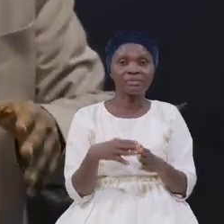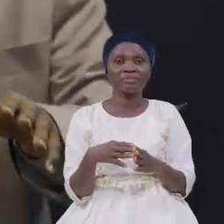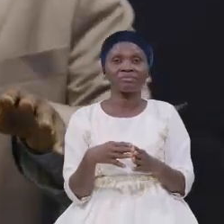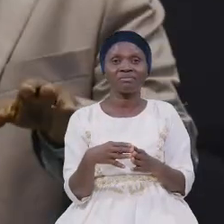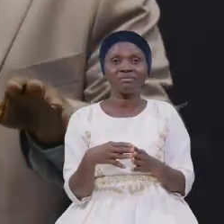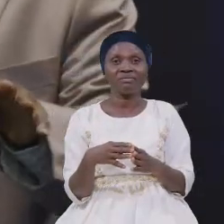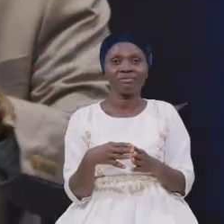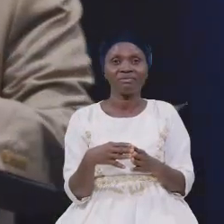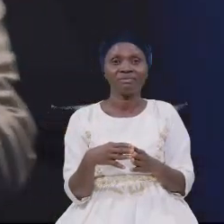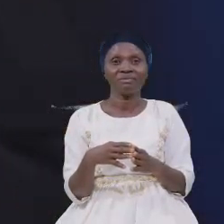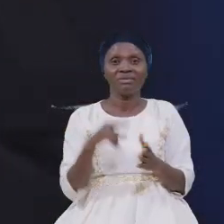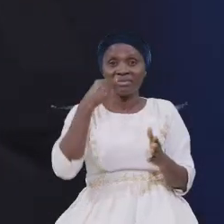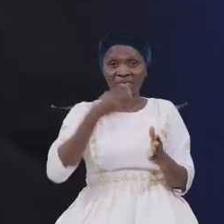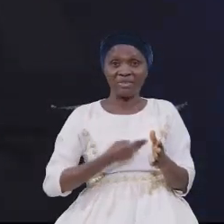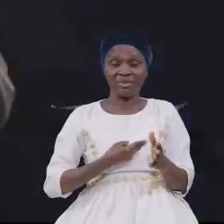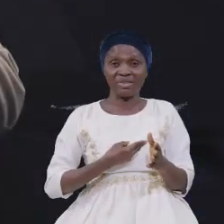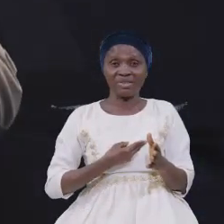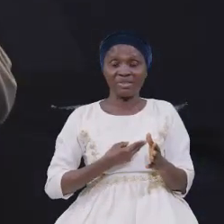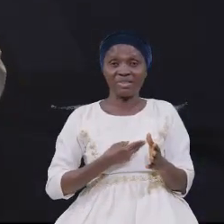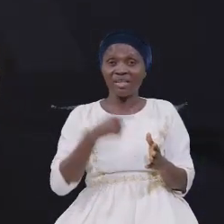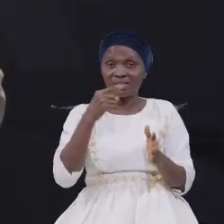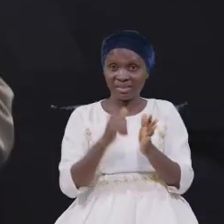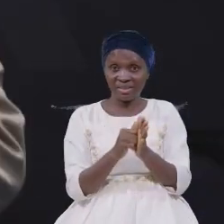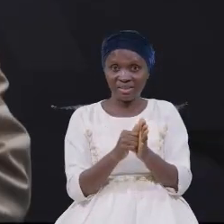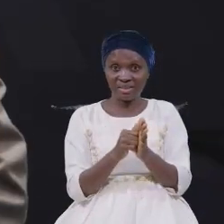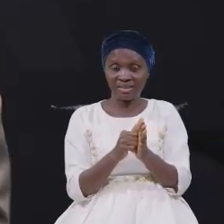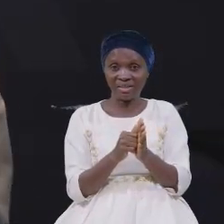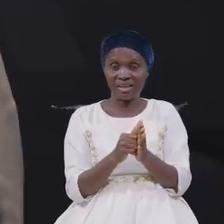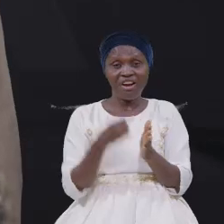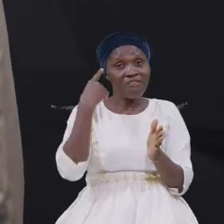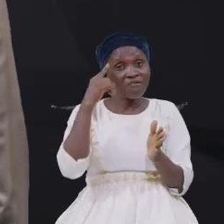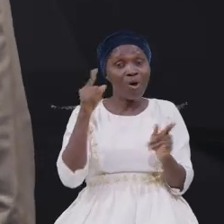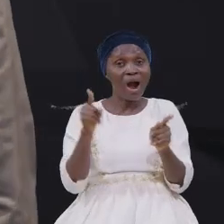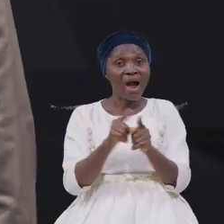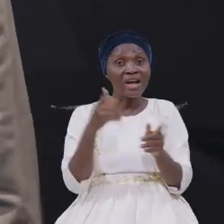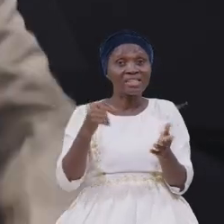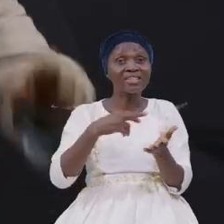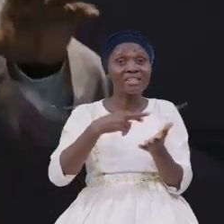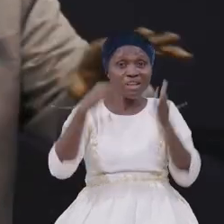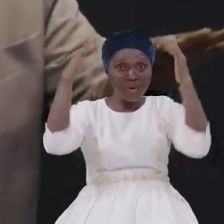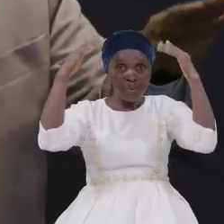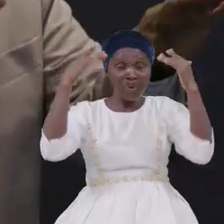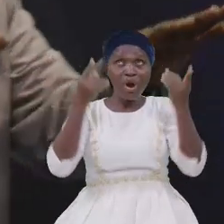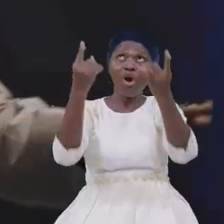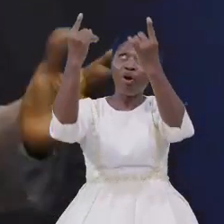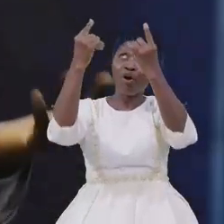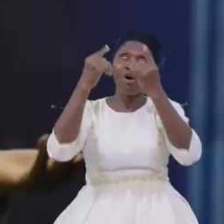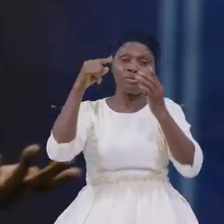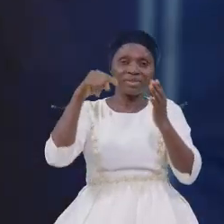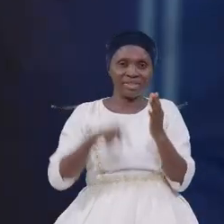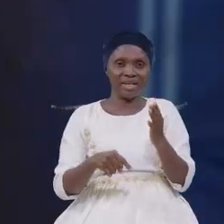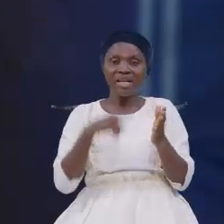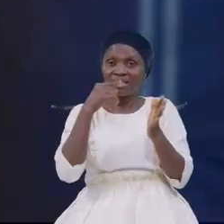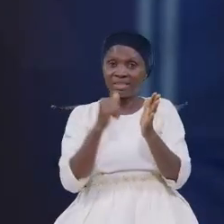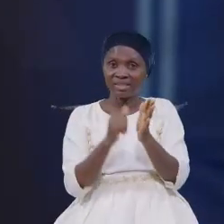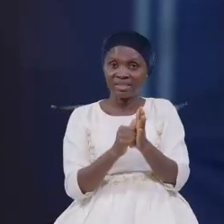tells us, he says, for as the rain cometh down, he says, his mercy will